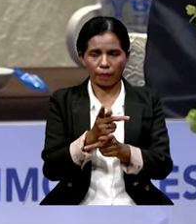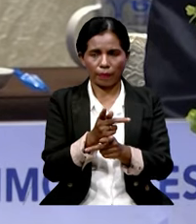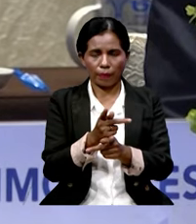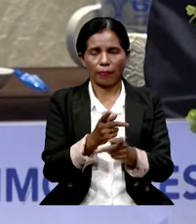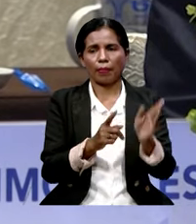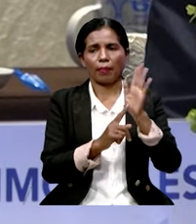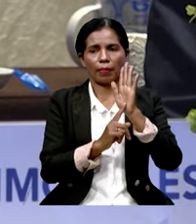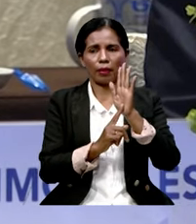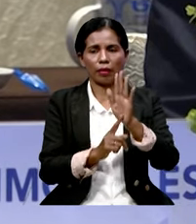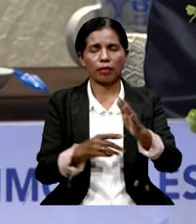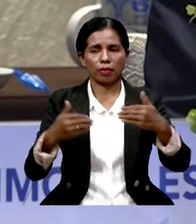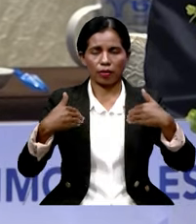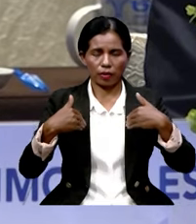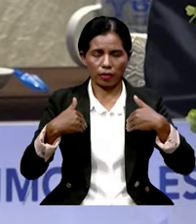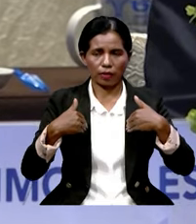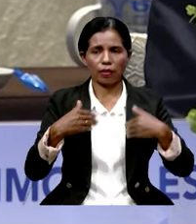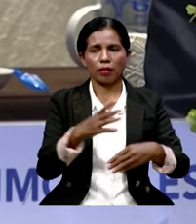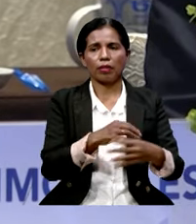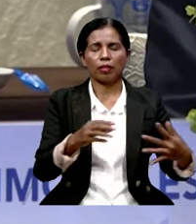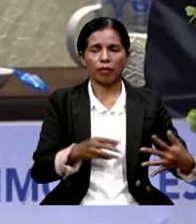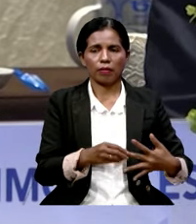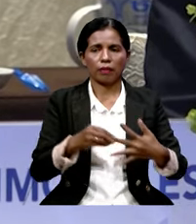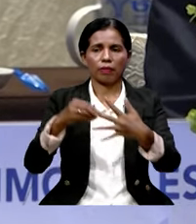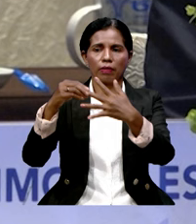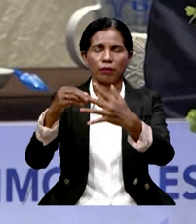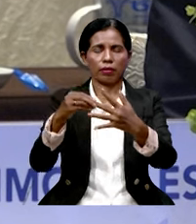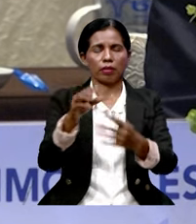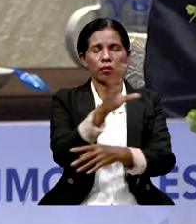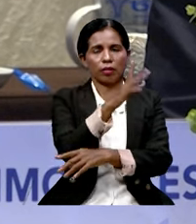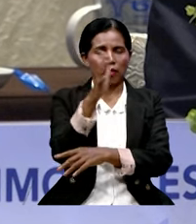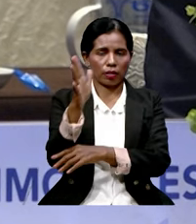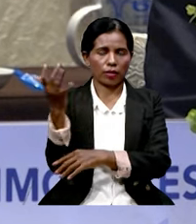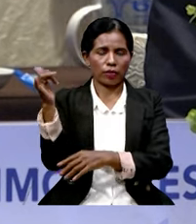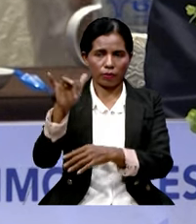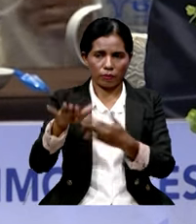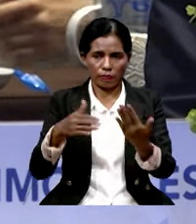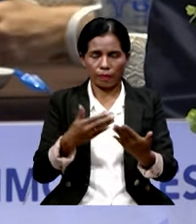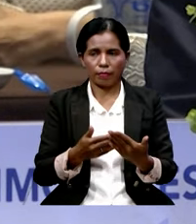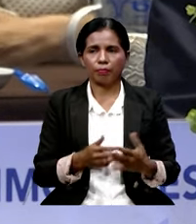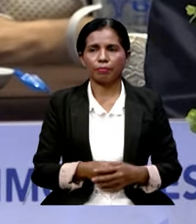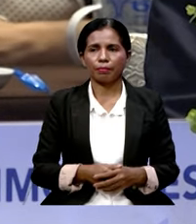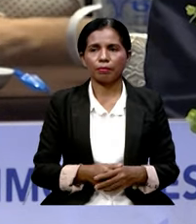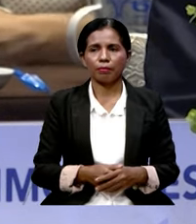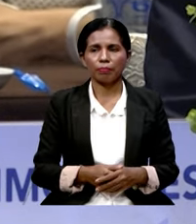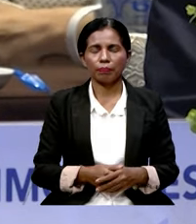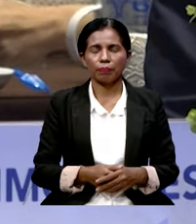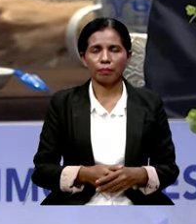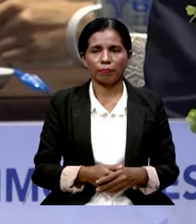transboundary and has pollution, especially forest fires. This